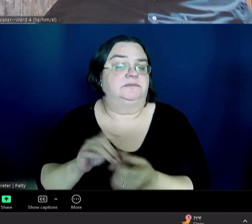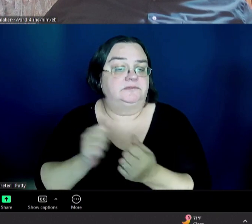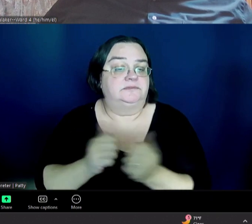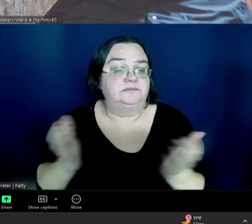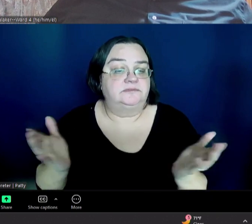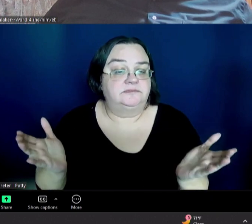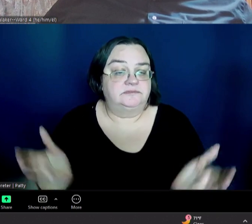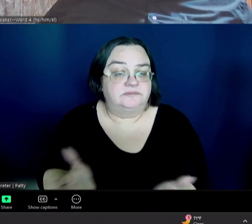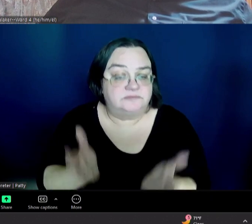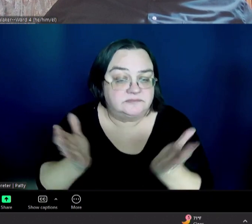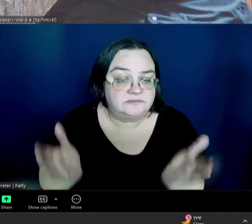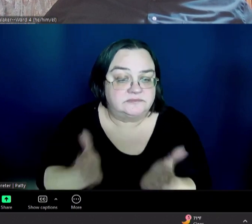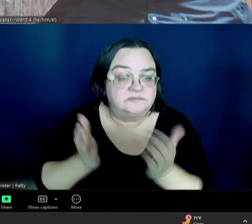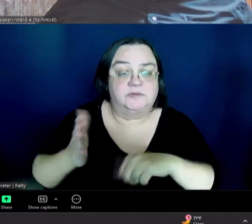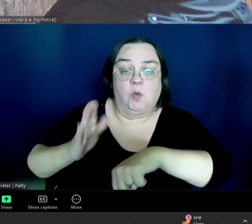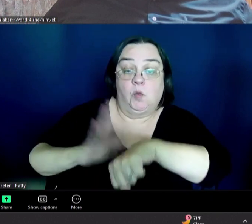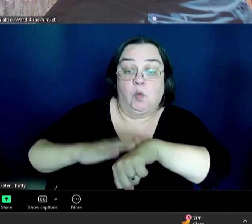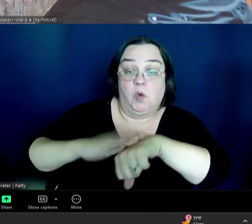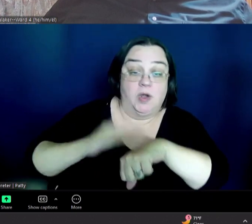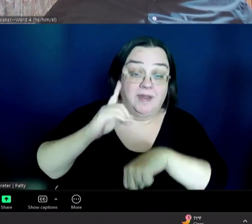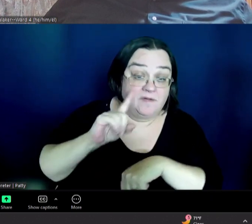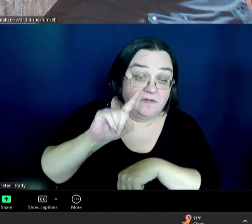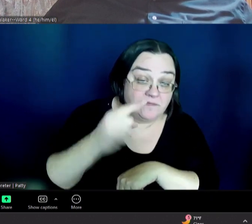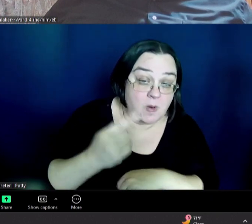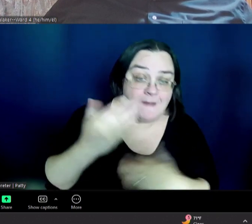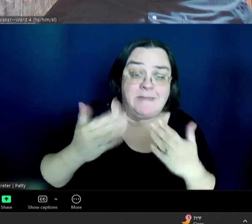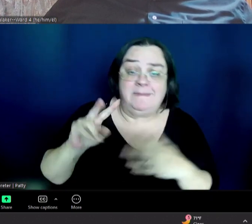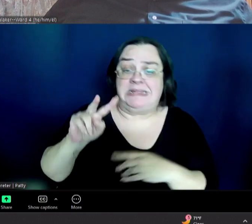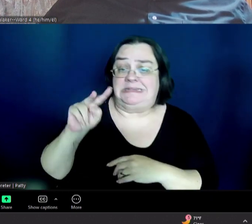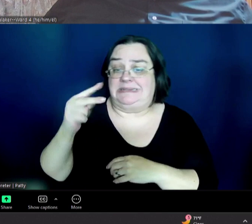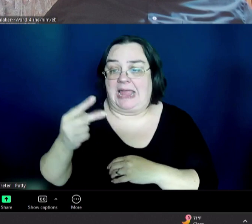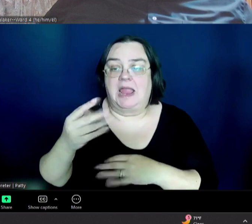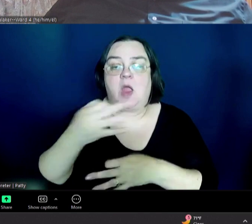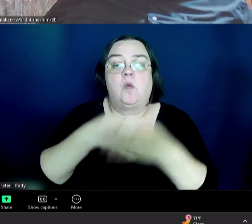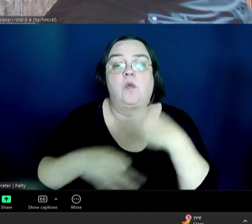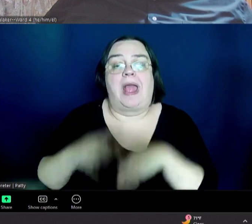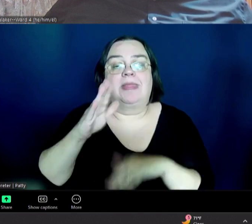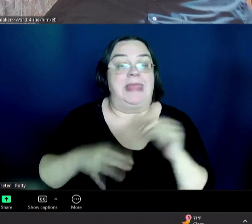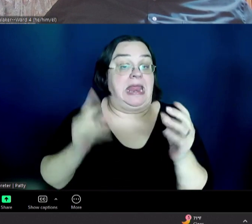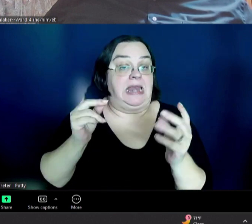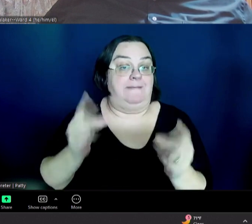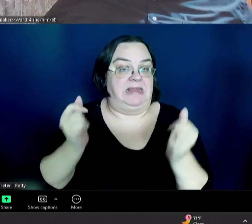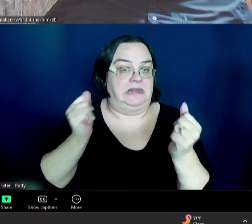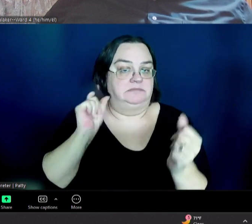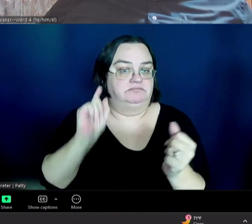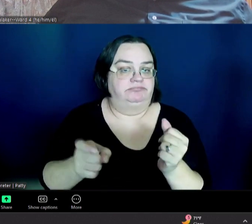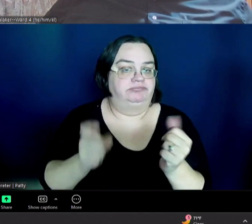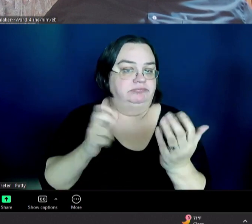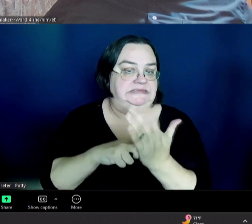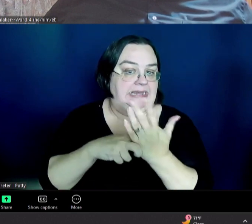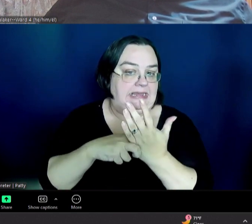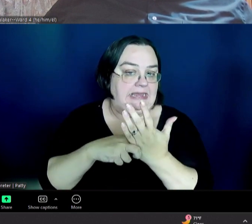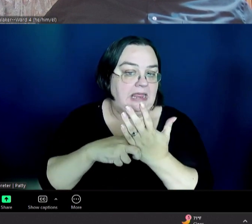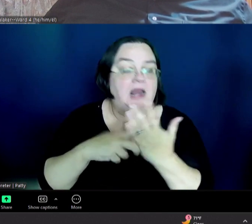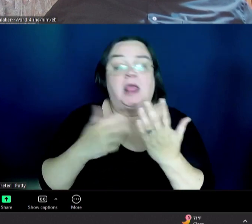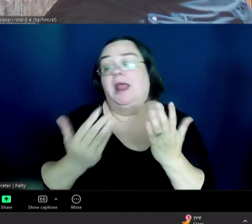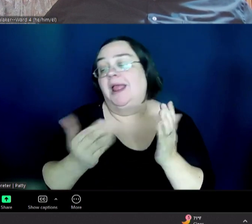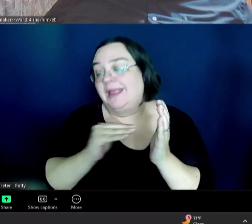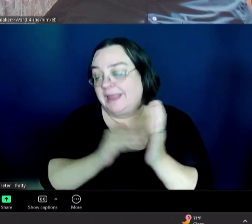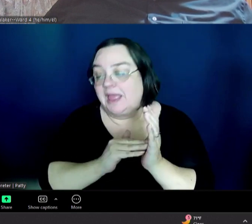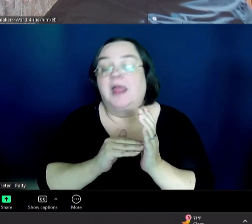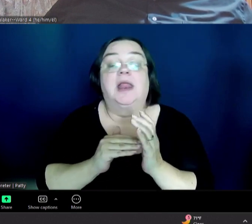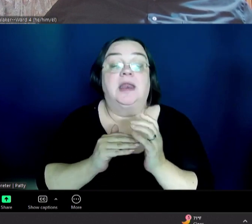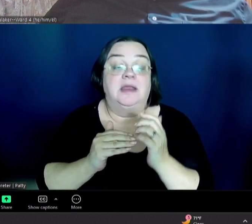first and maybe even the second offense rather than immediate tickets. And again, he's for the